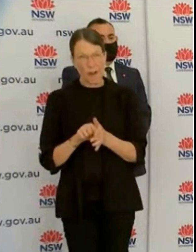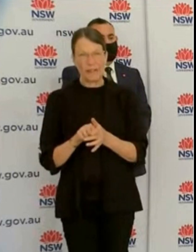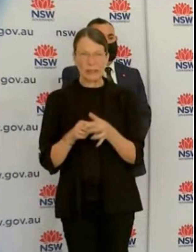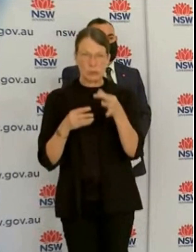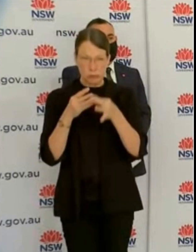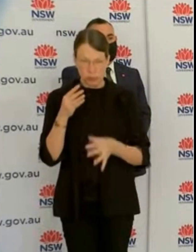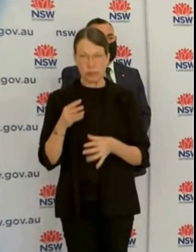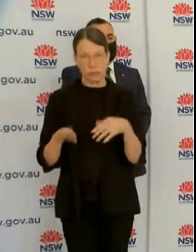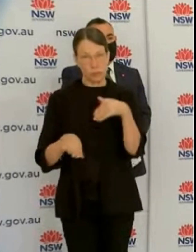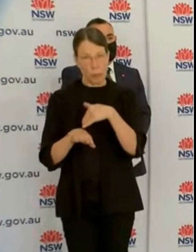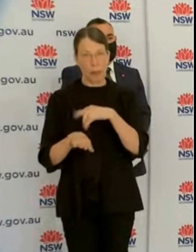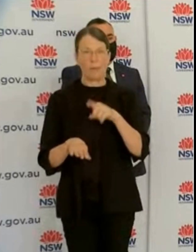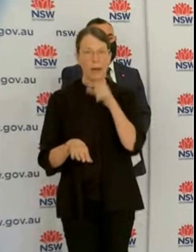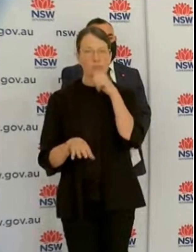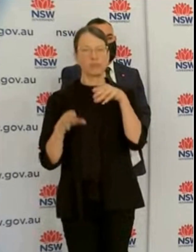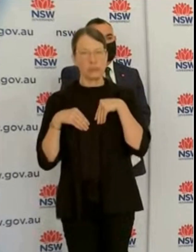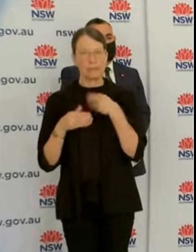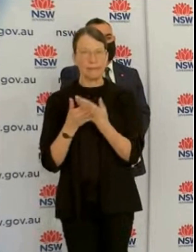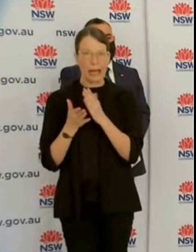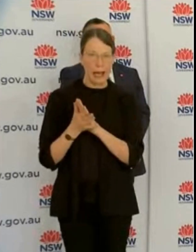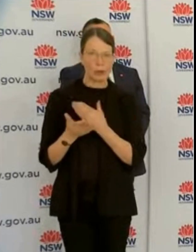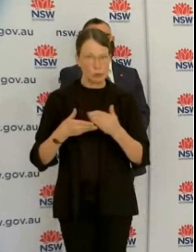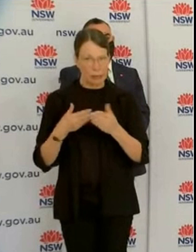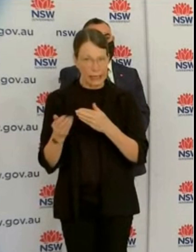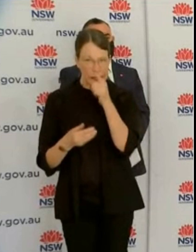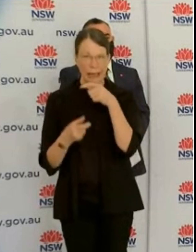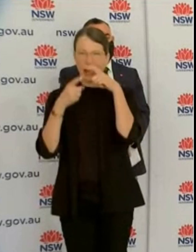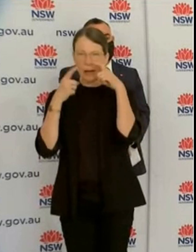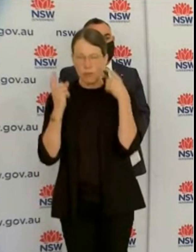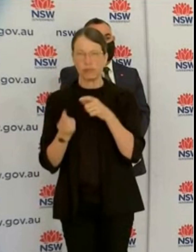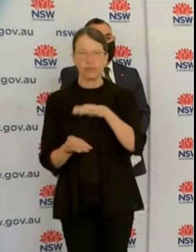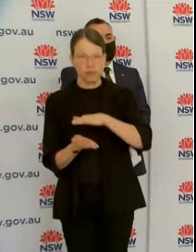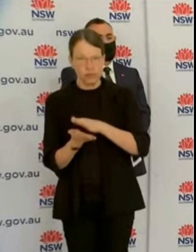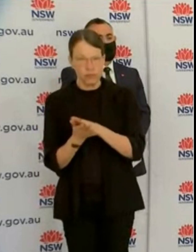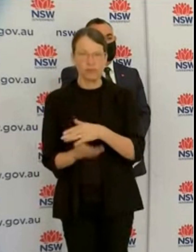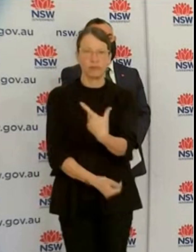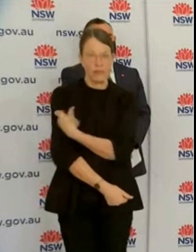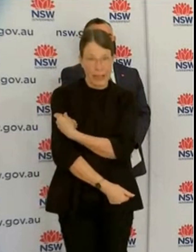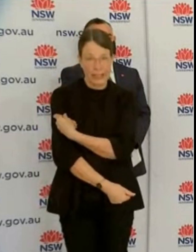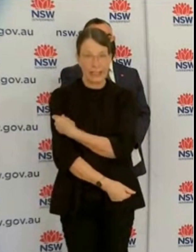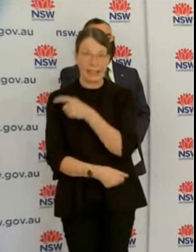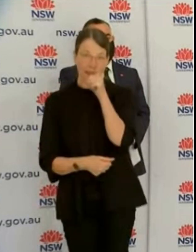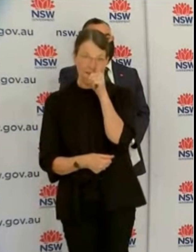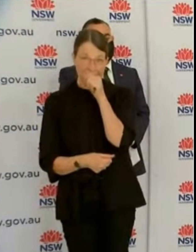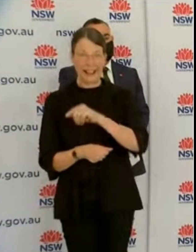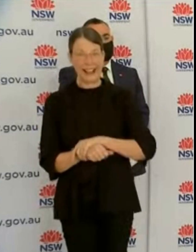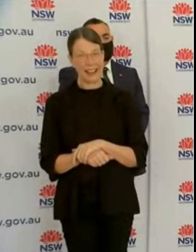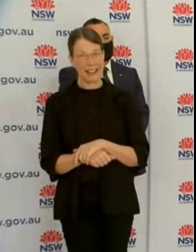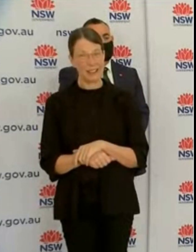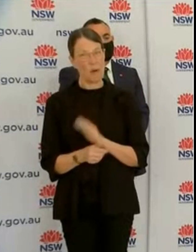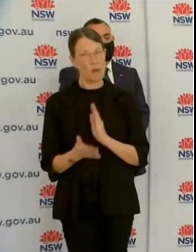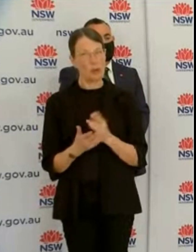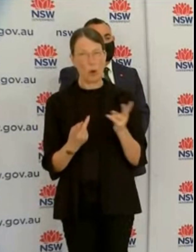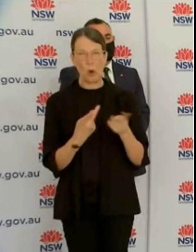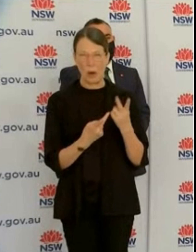families or conduct business or travel for relief after mental anguish of so many months. So I'm absolutely confident that